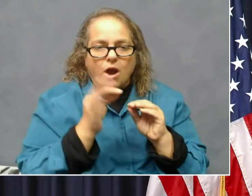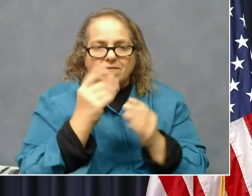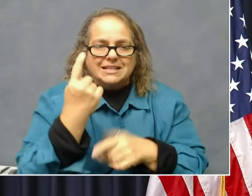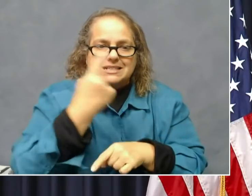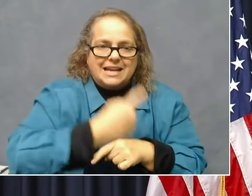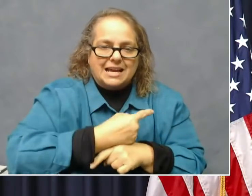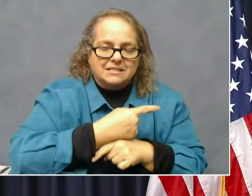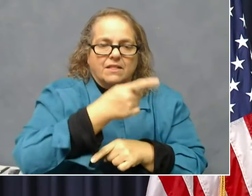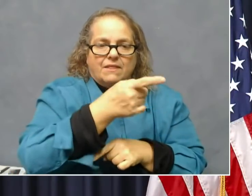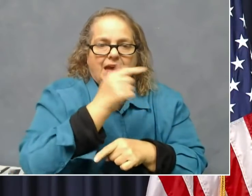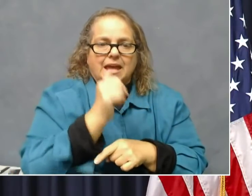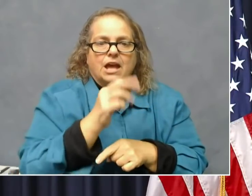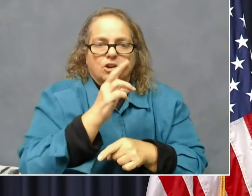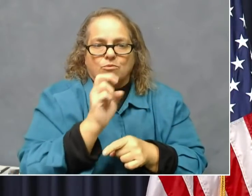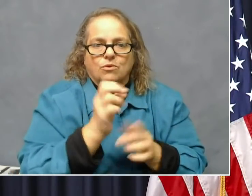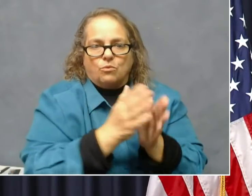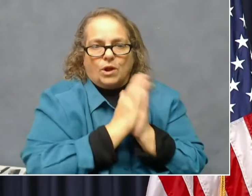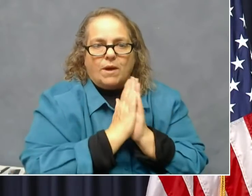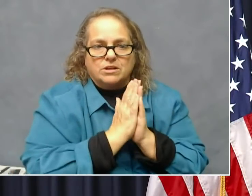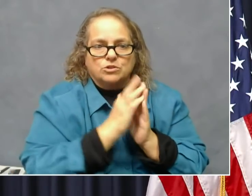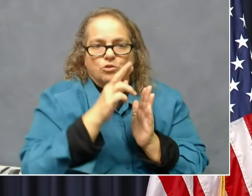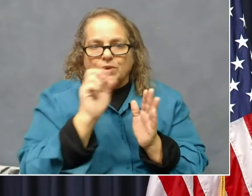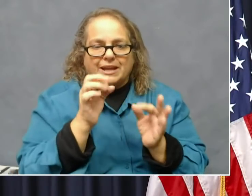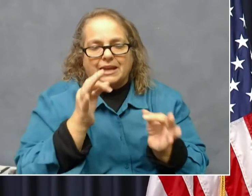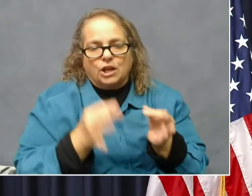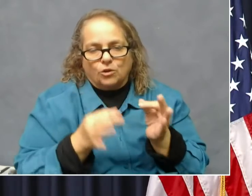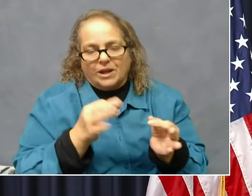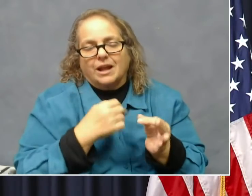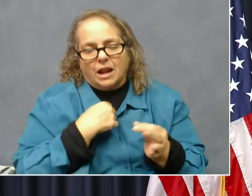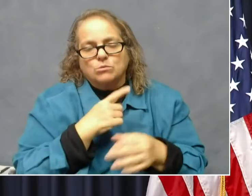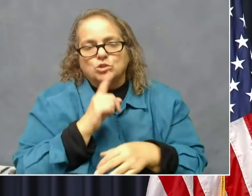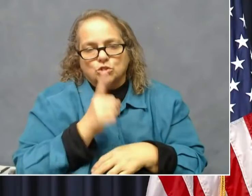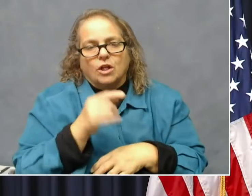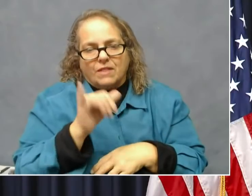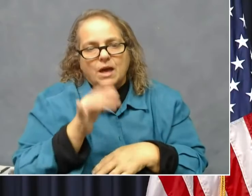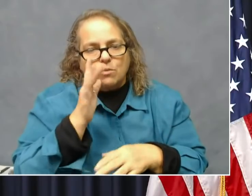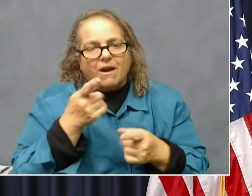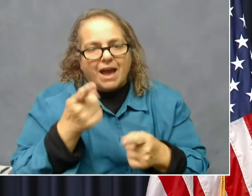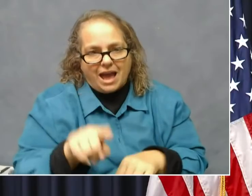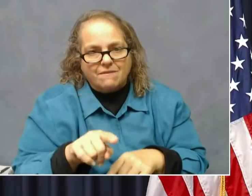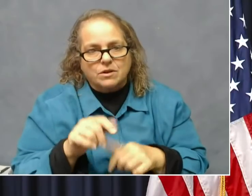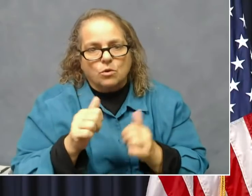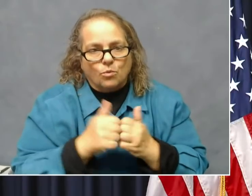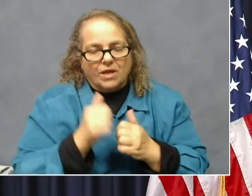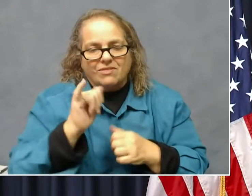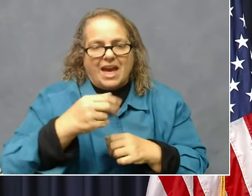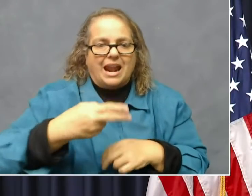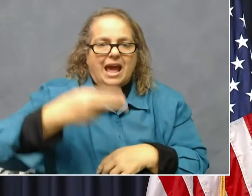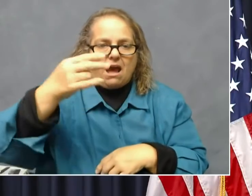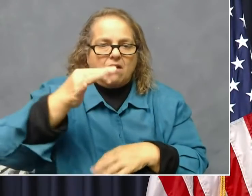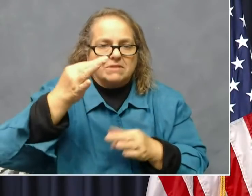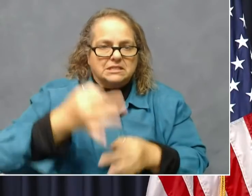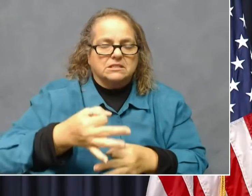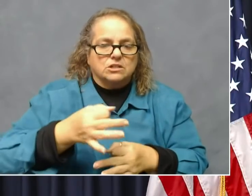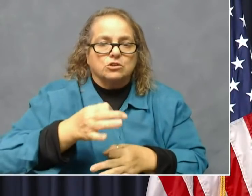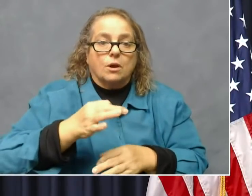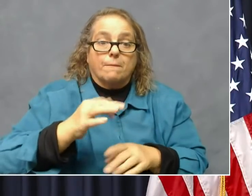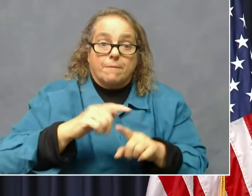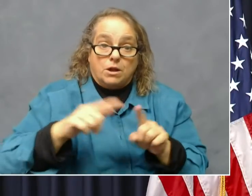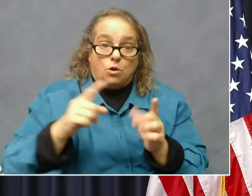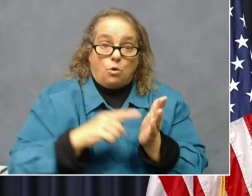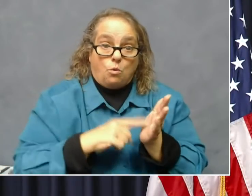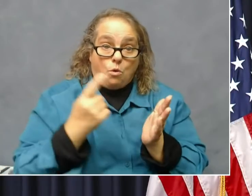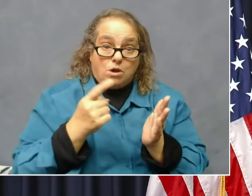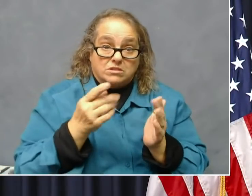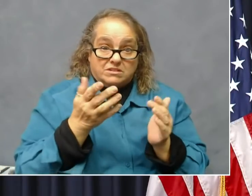a rehearing, and I'm sure that'll happen with a decision like this. But once that is over, then